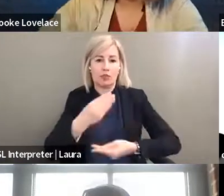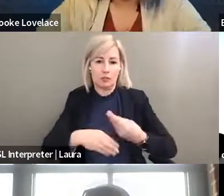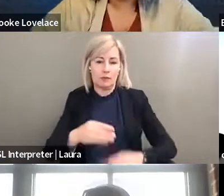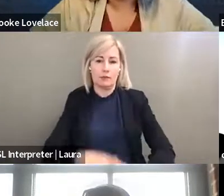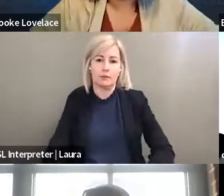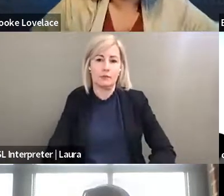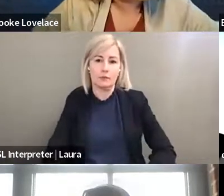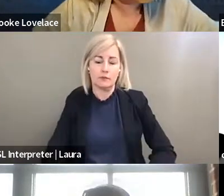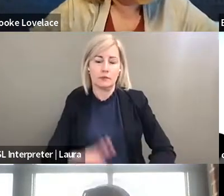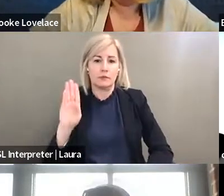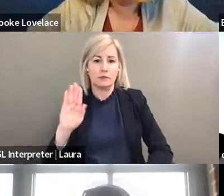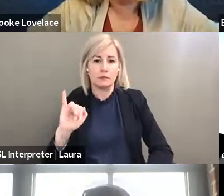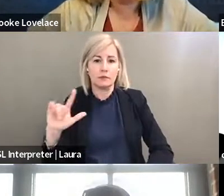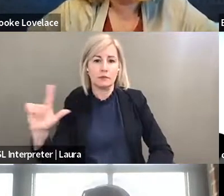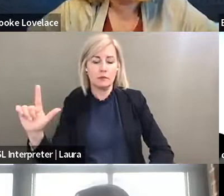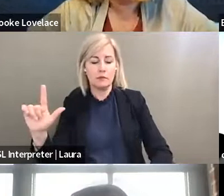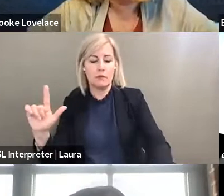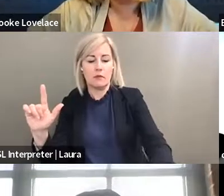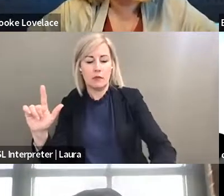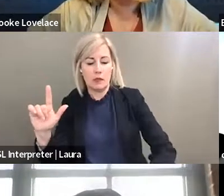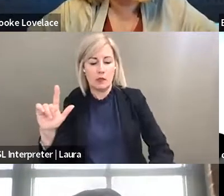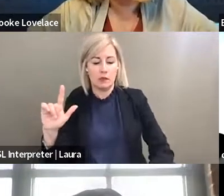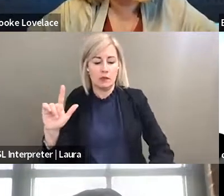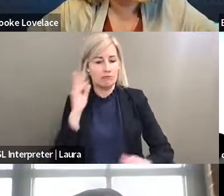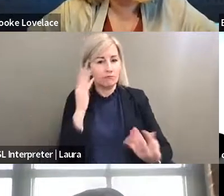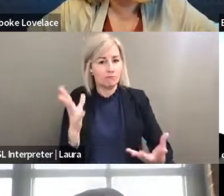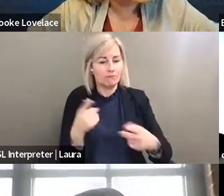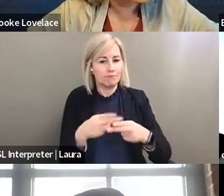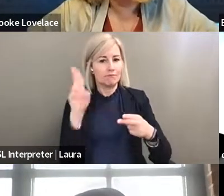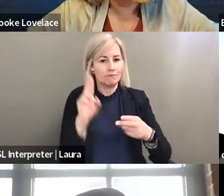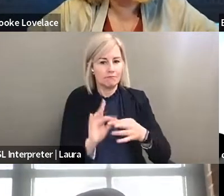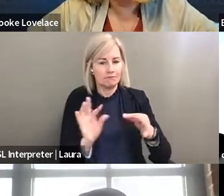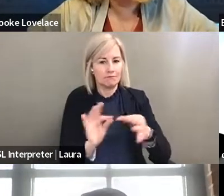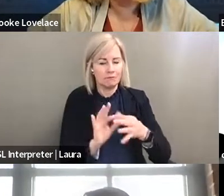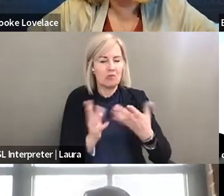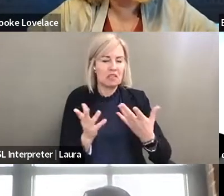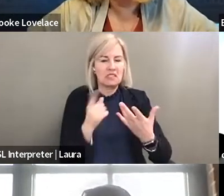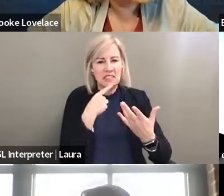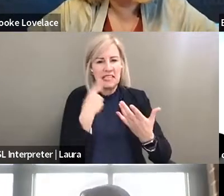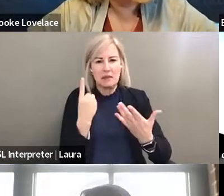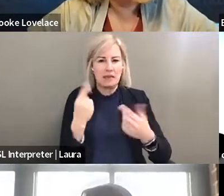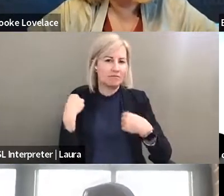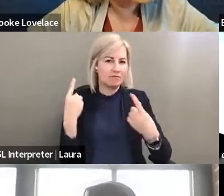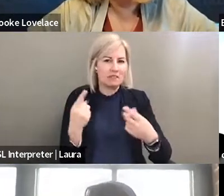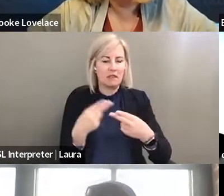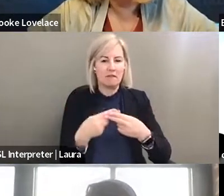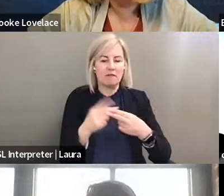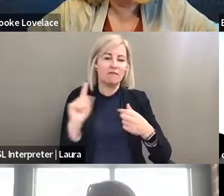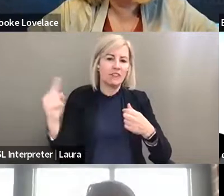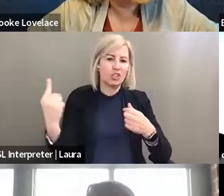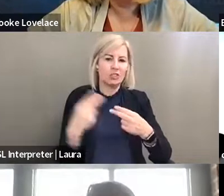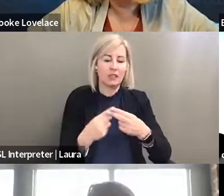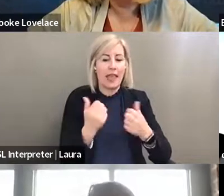Yeah, Amy, and just to kind of tell just a quick story, I mean, we kind of saying the same thing since the first slide is everything's